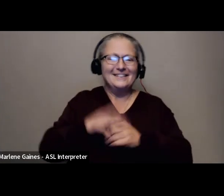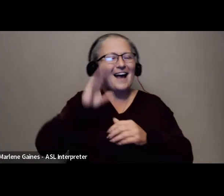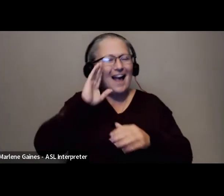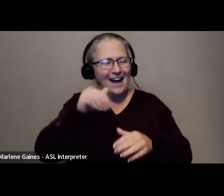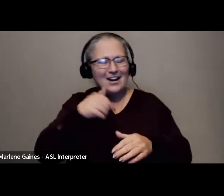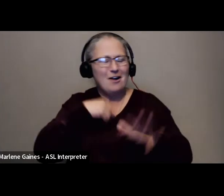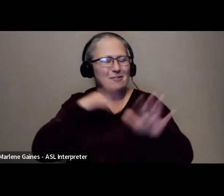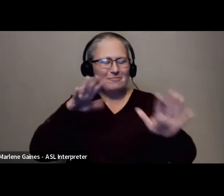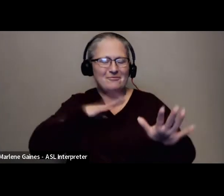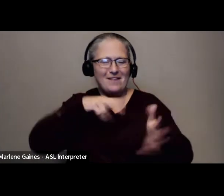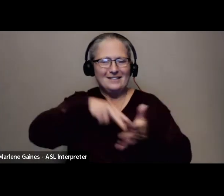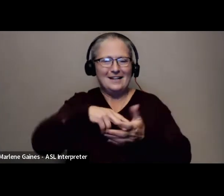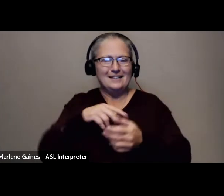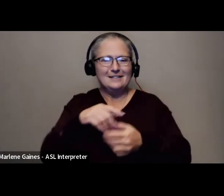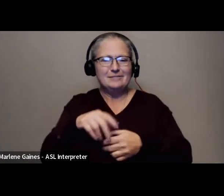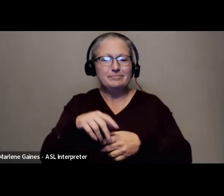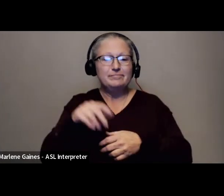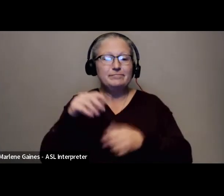but I'm gonna start like this. Okay, so